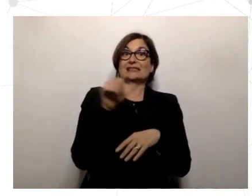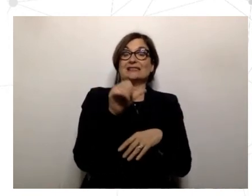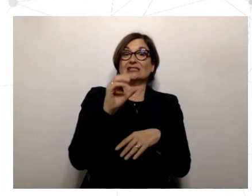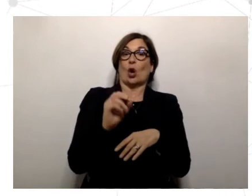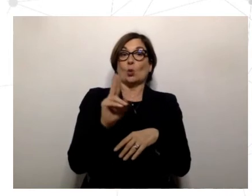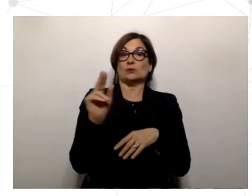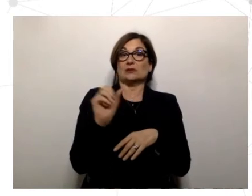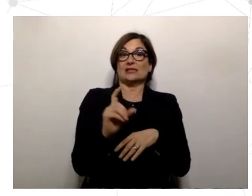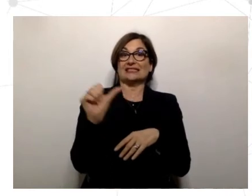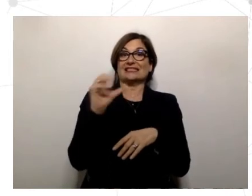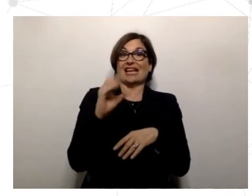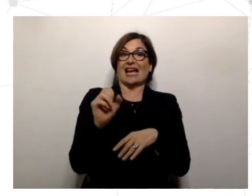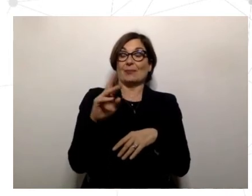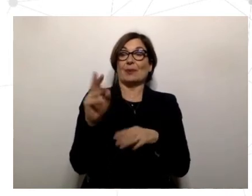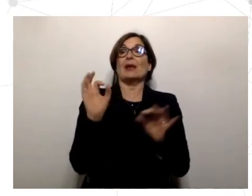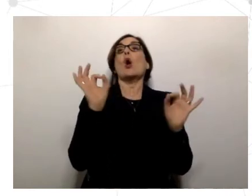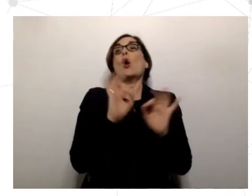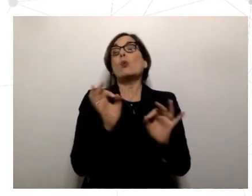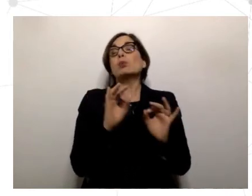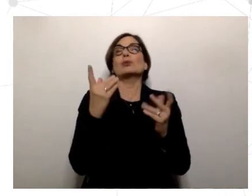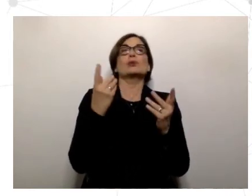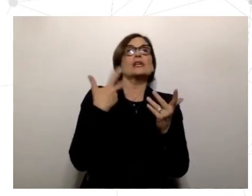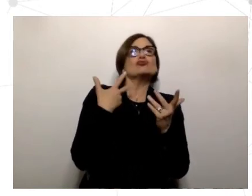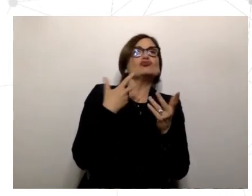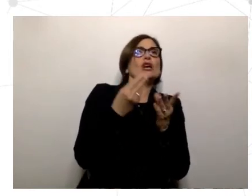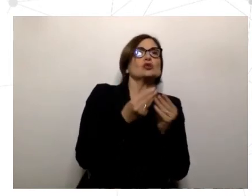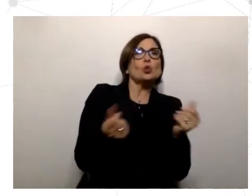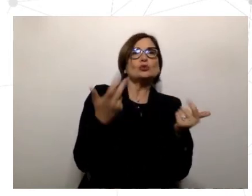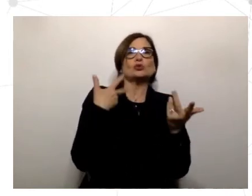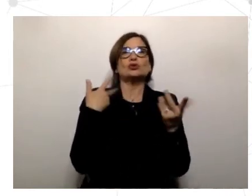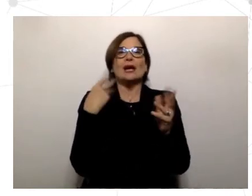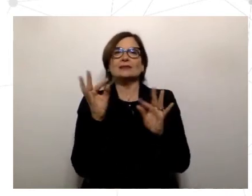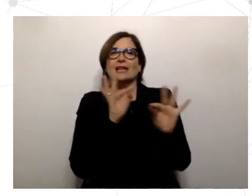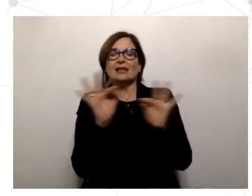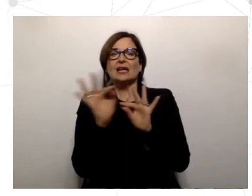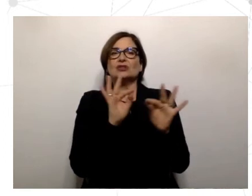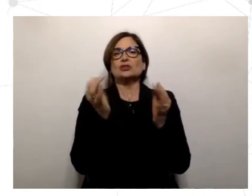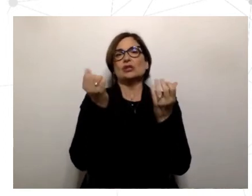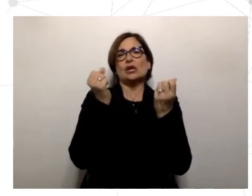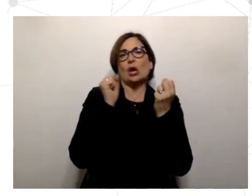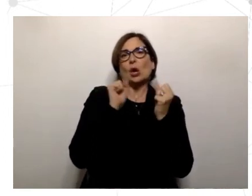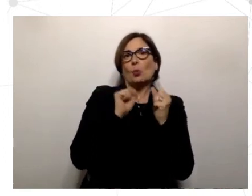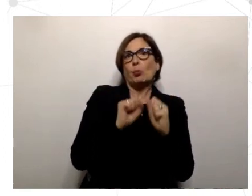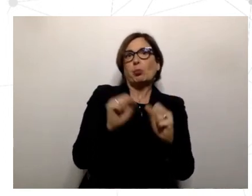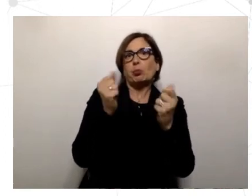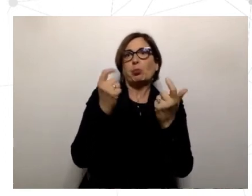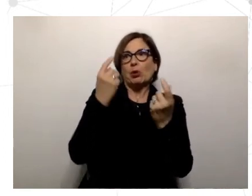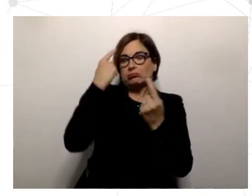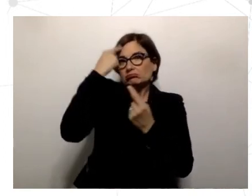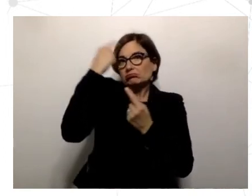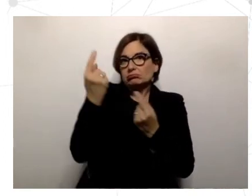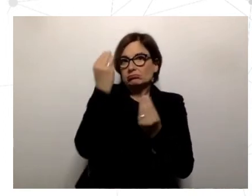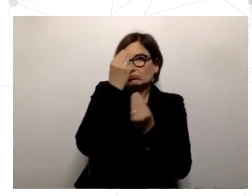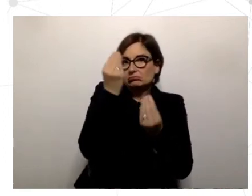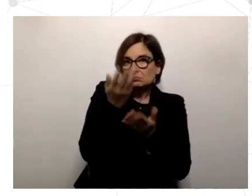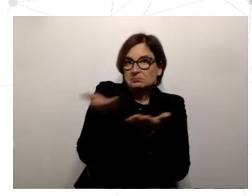ci sono delle soluzioni, delle strategie che loro magari hanno in mente